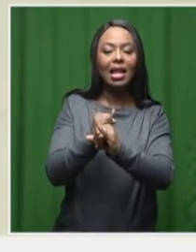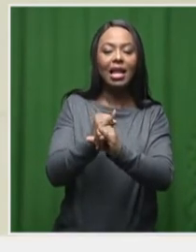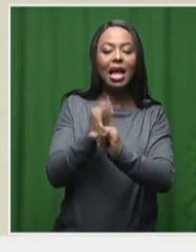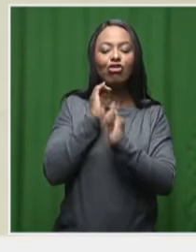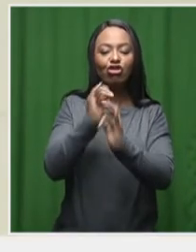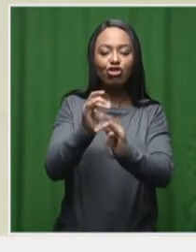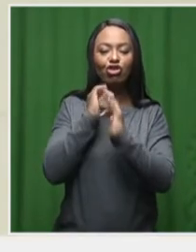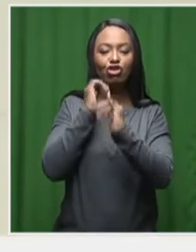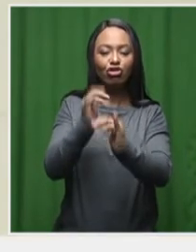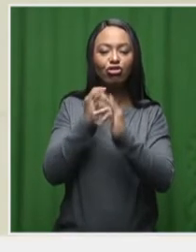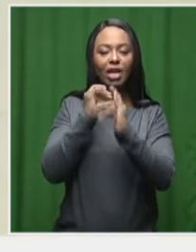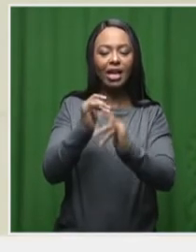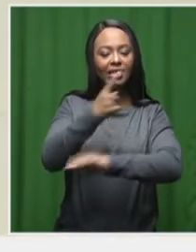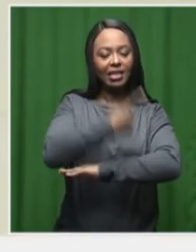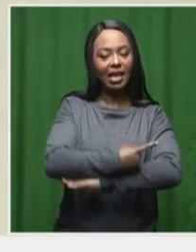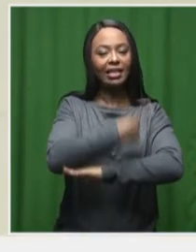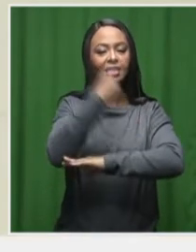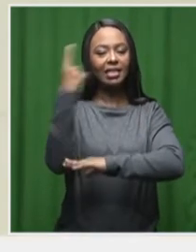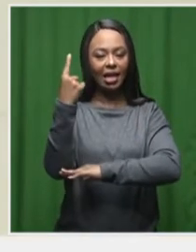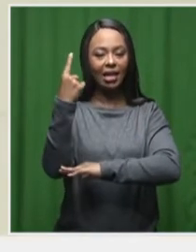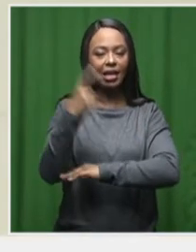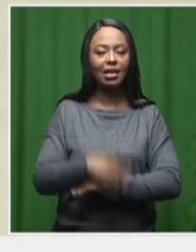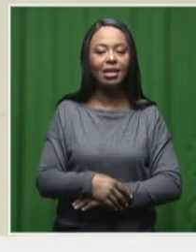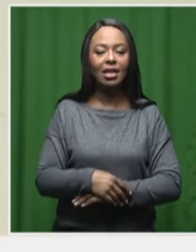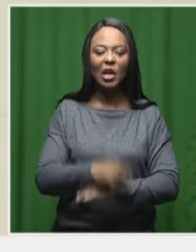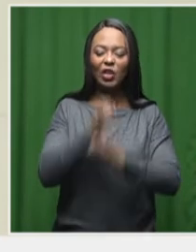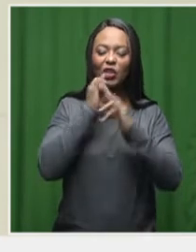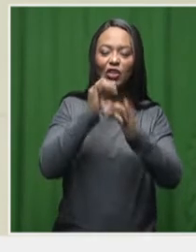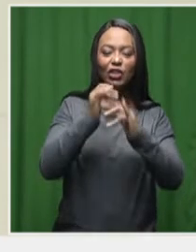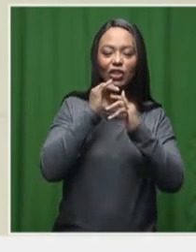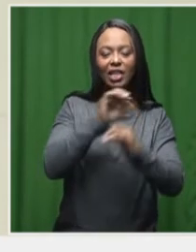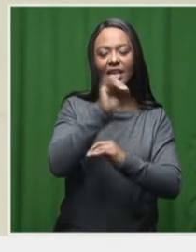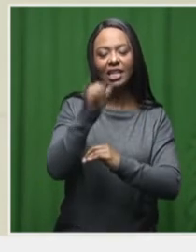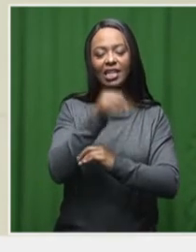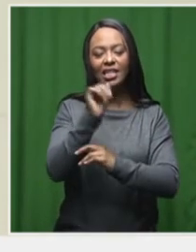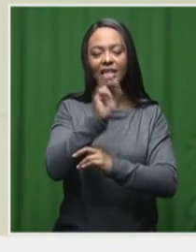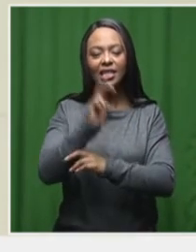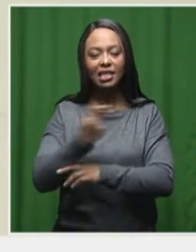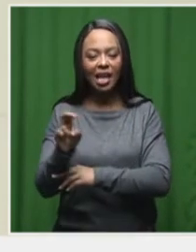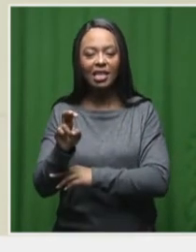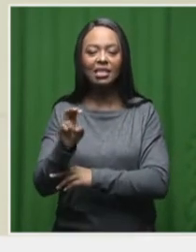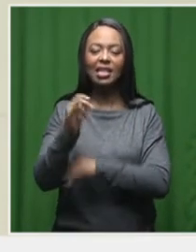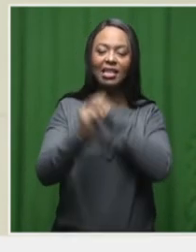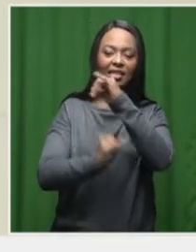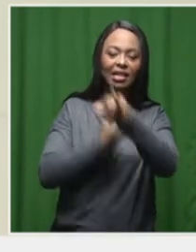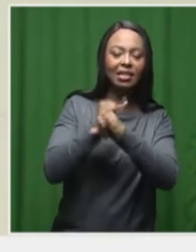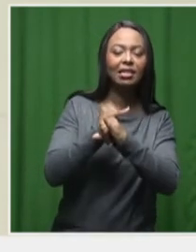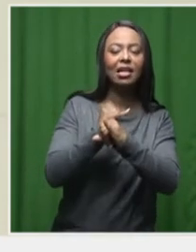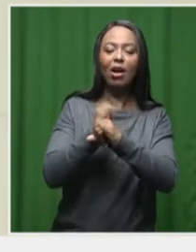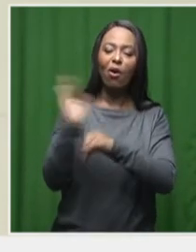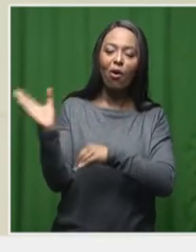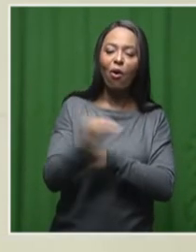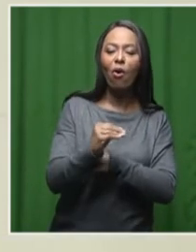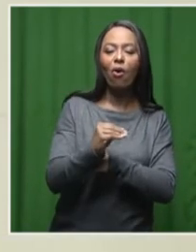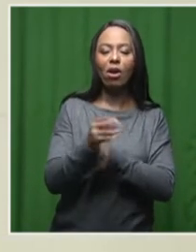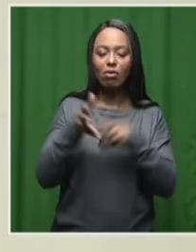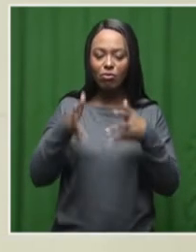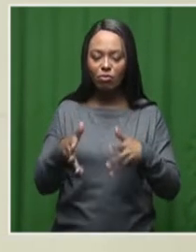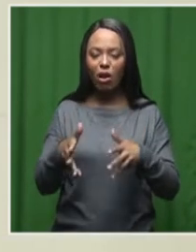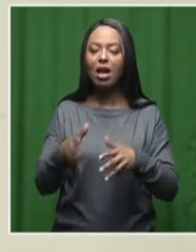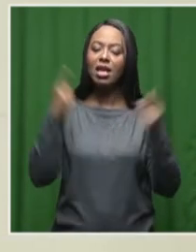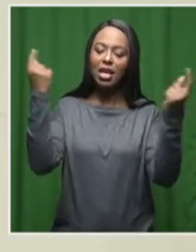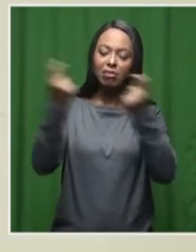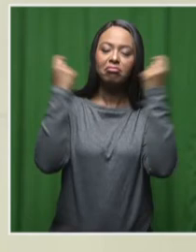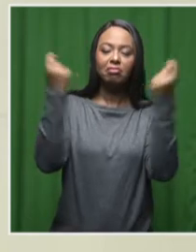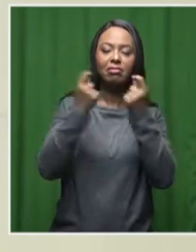So all jazz cats and jazz practitioners are celebrating International Jazz Day on the 30th of April. So